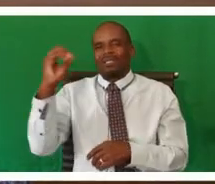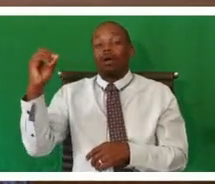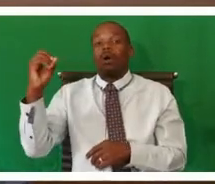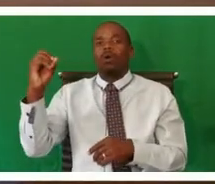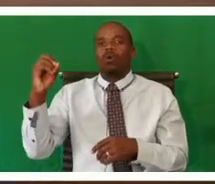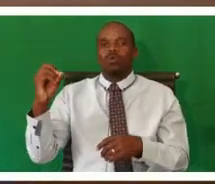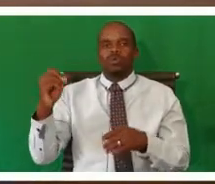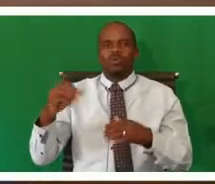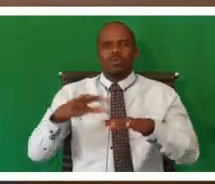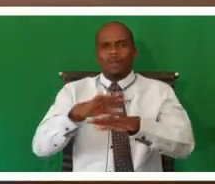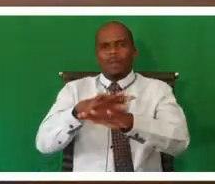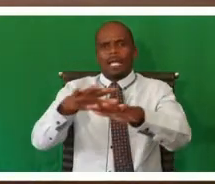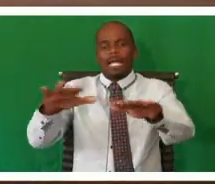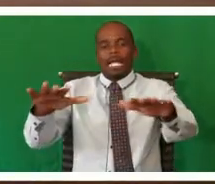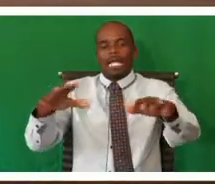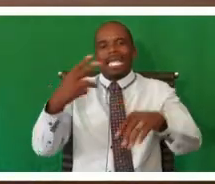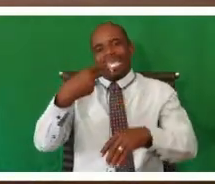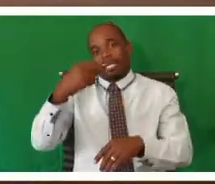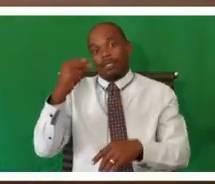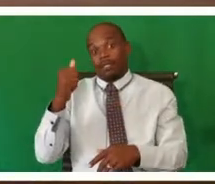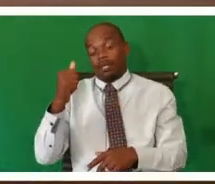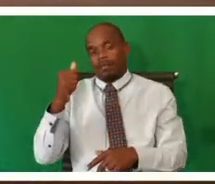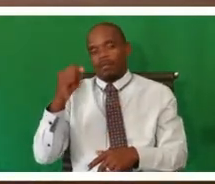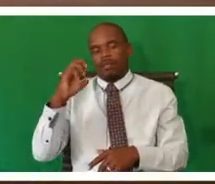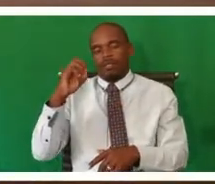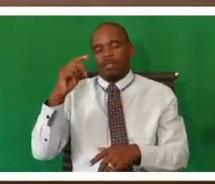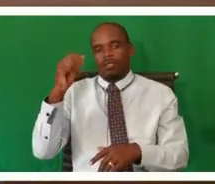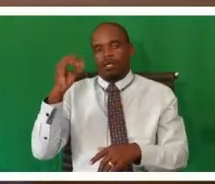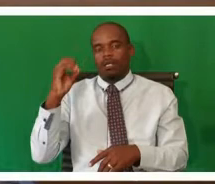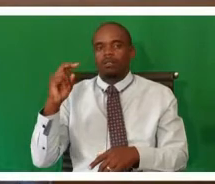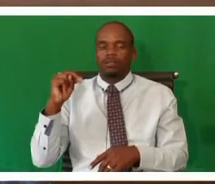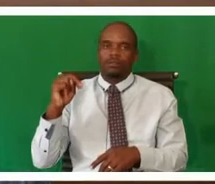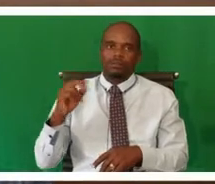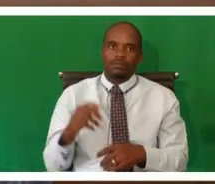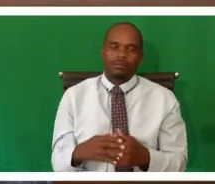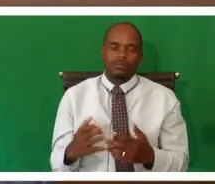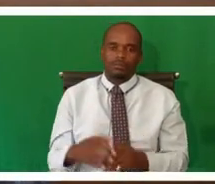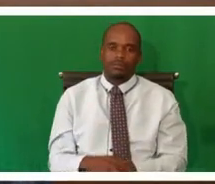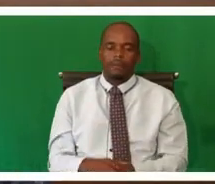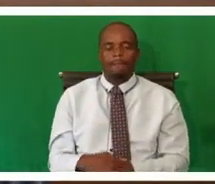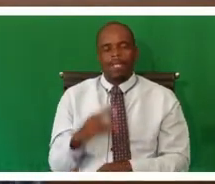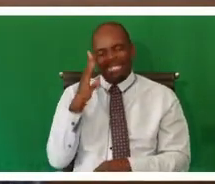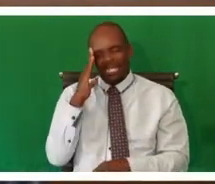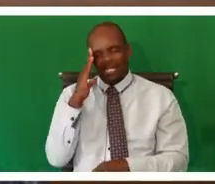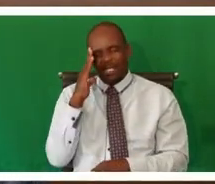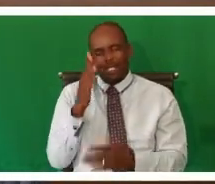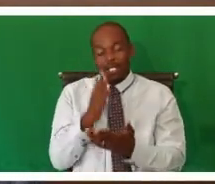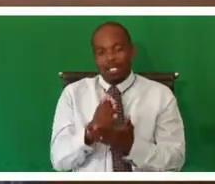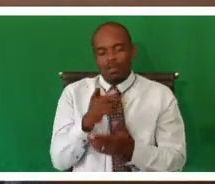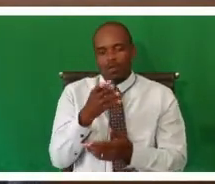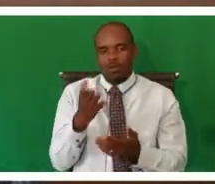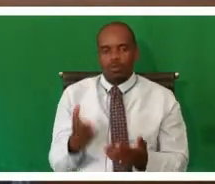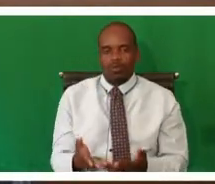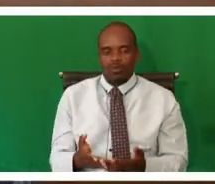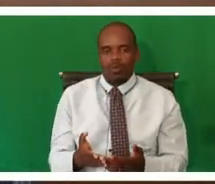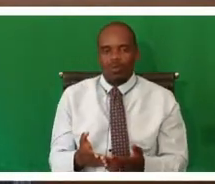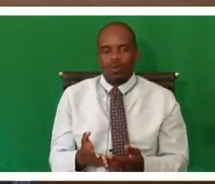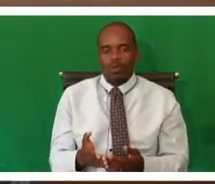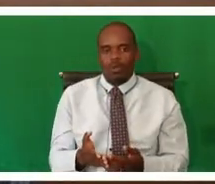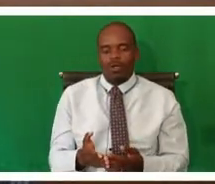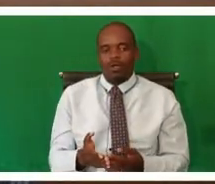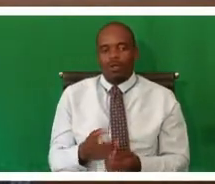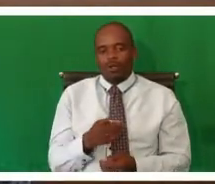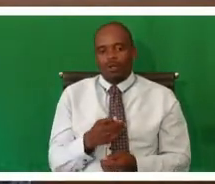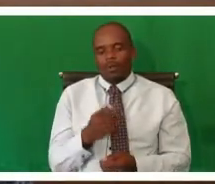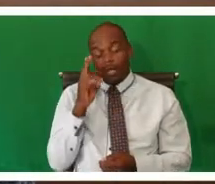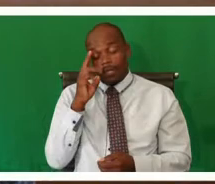53 farmers were burned down. I'm sure, Doctor, you still remember about that one. if this was not